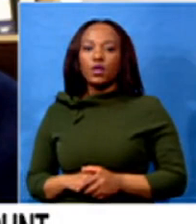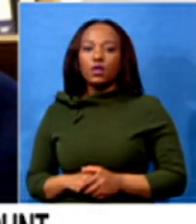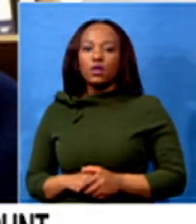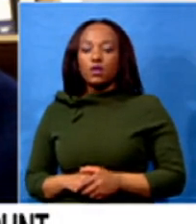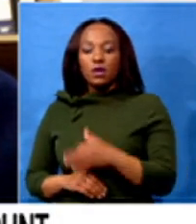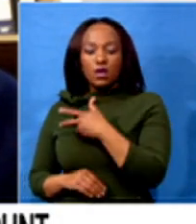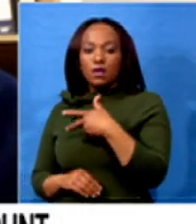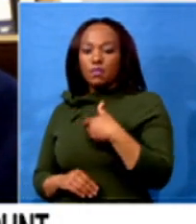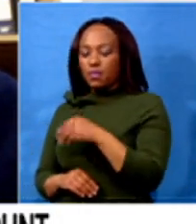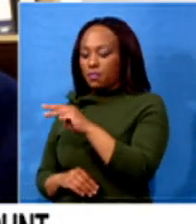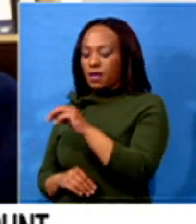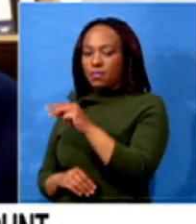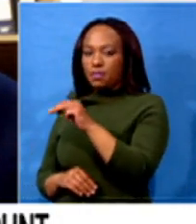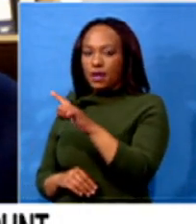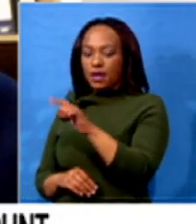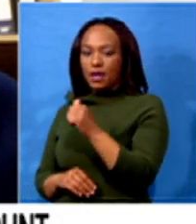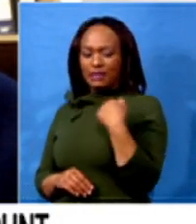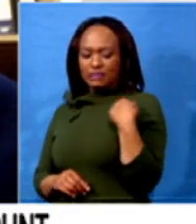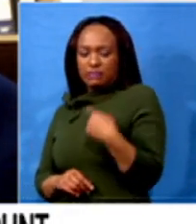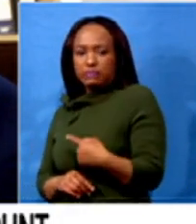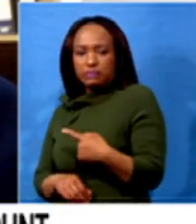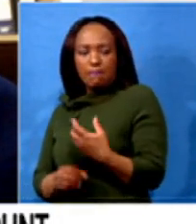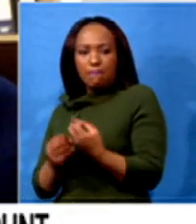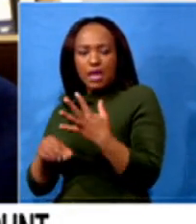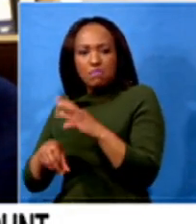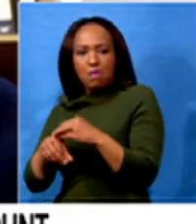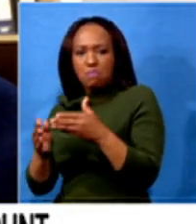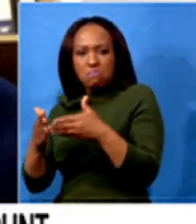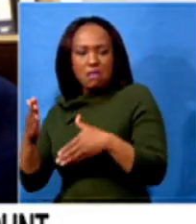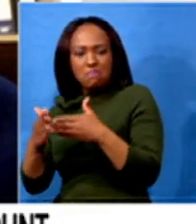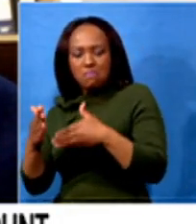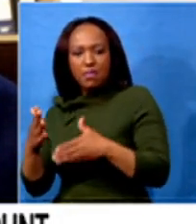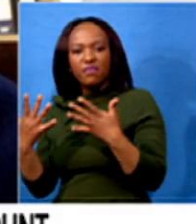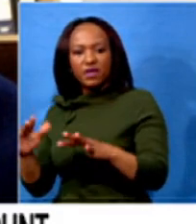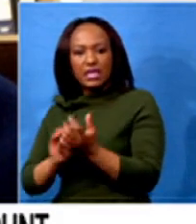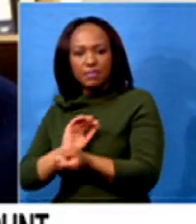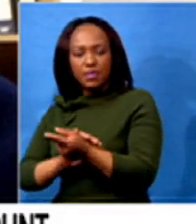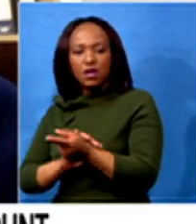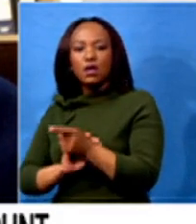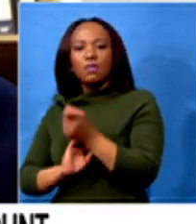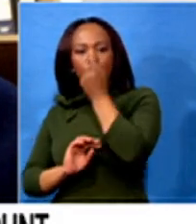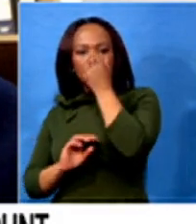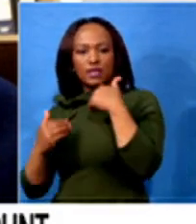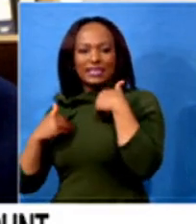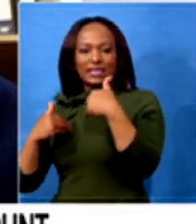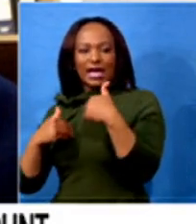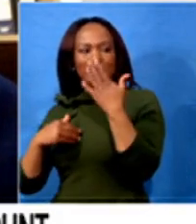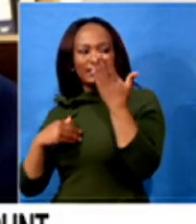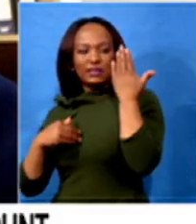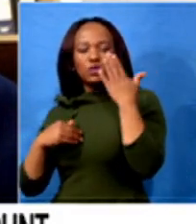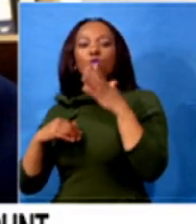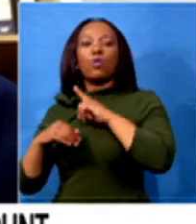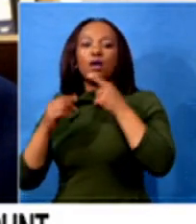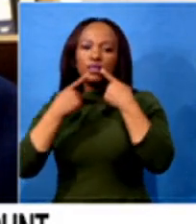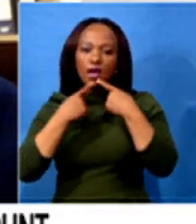many hiccups with this process, and understandably, when all of this began, it was an announcement